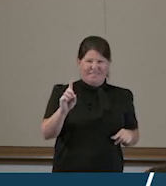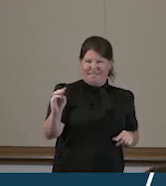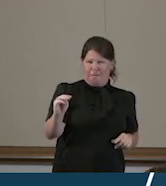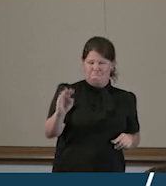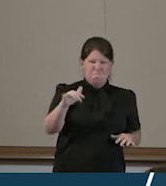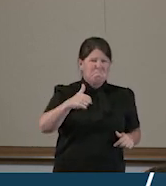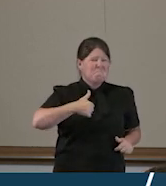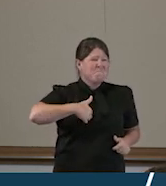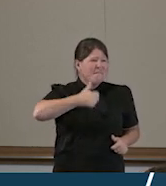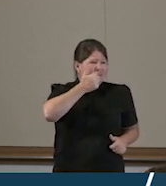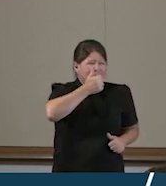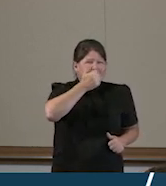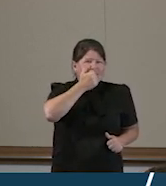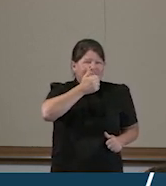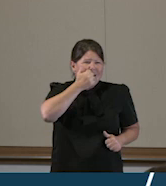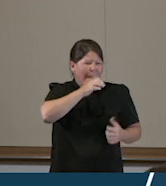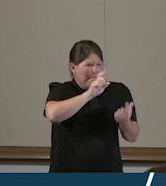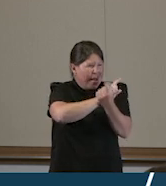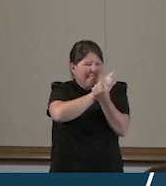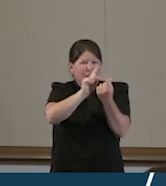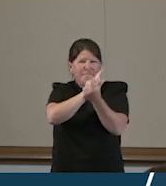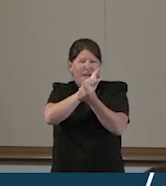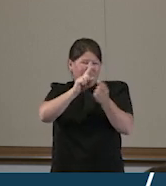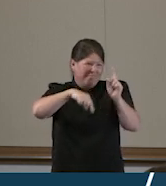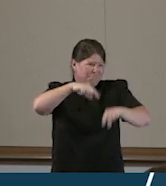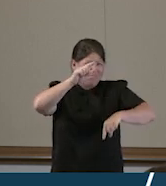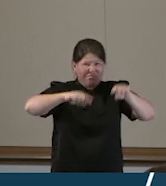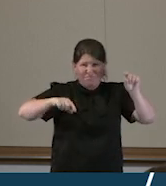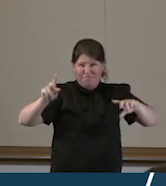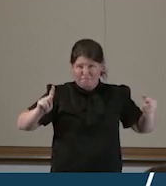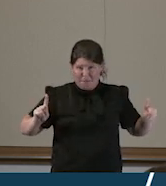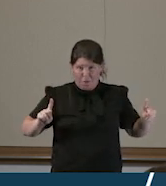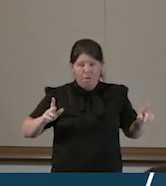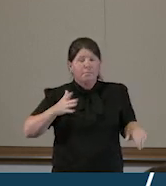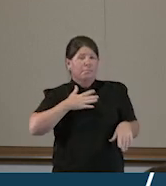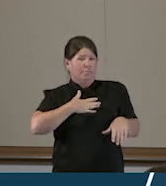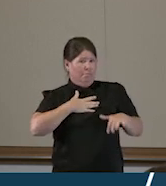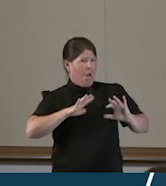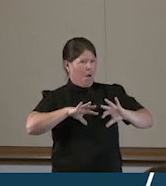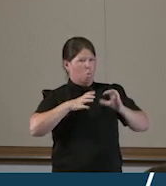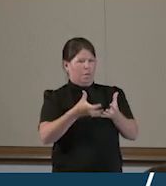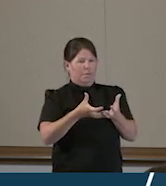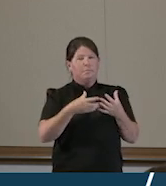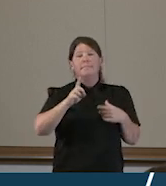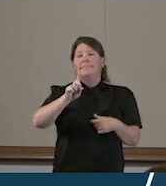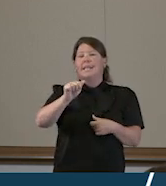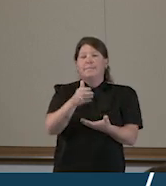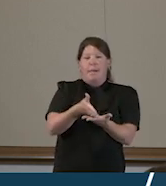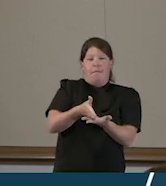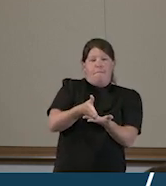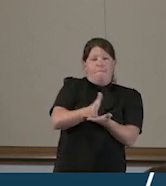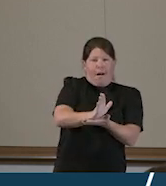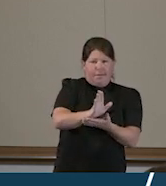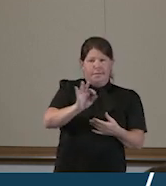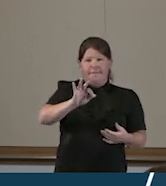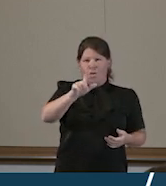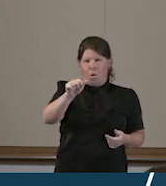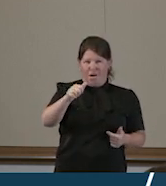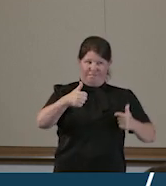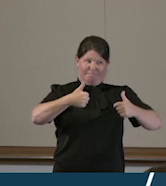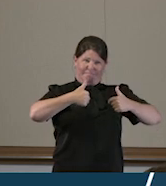because at Disability Rights Florida, currently, I am the one that does supported decision making